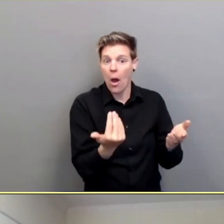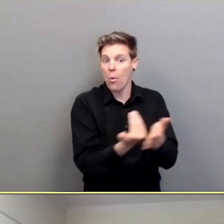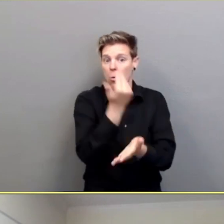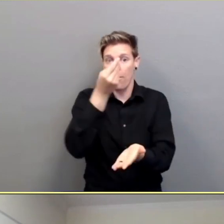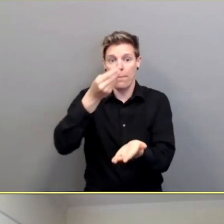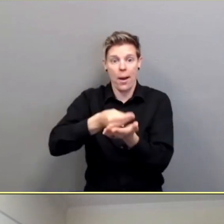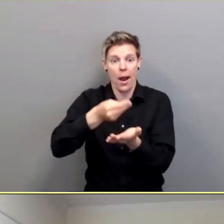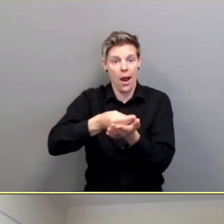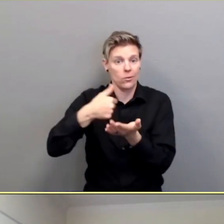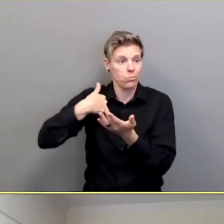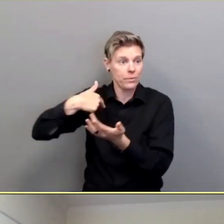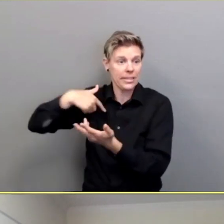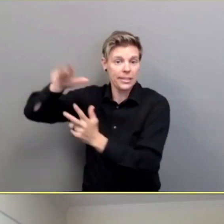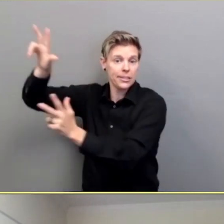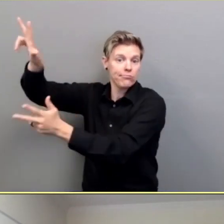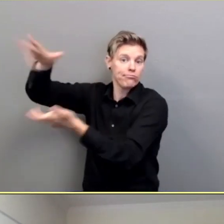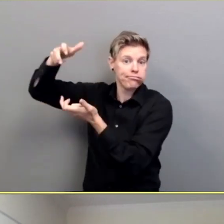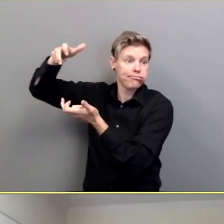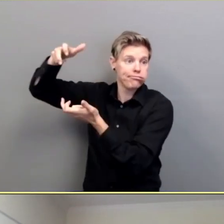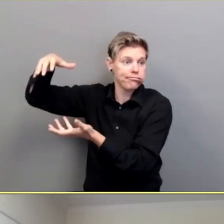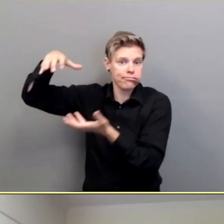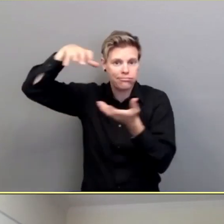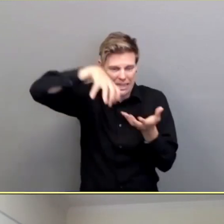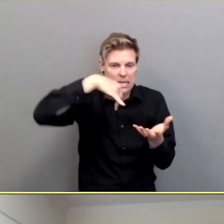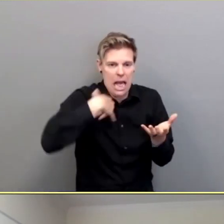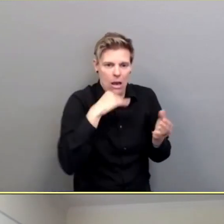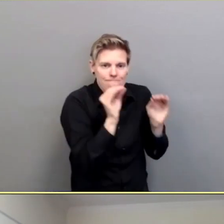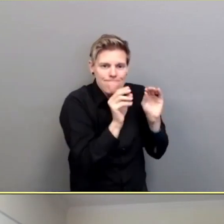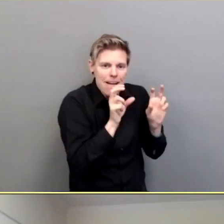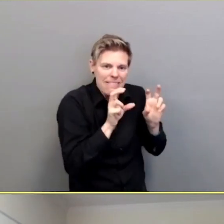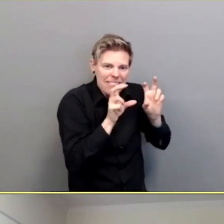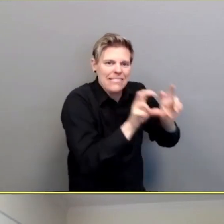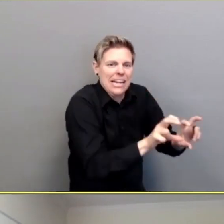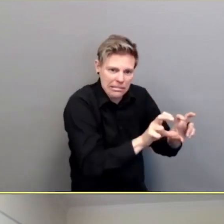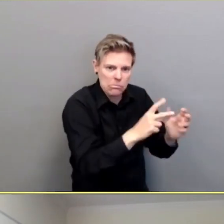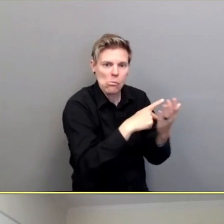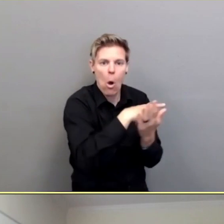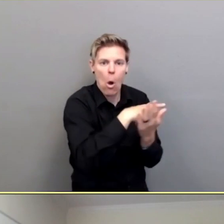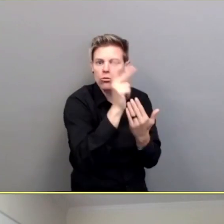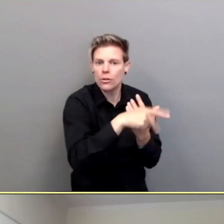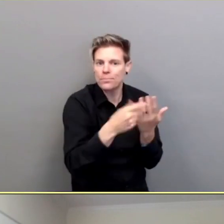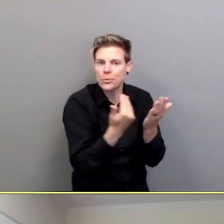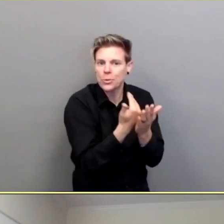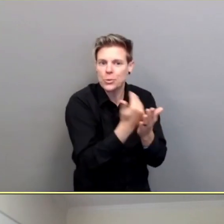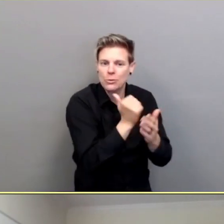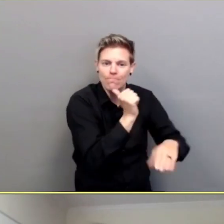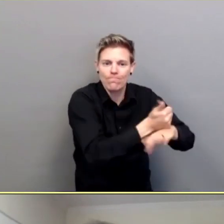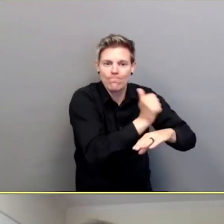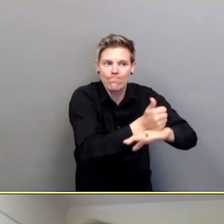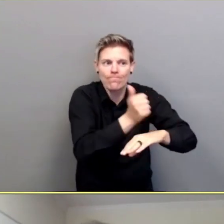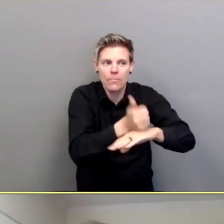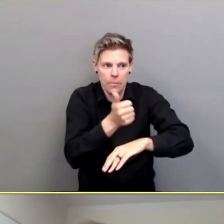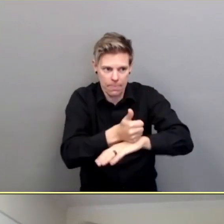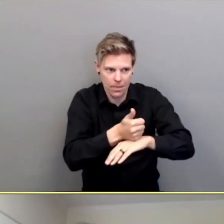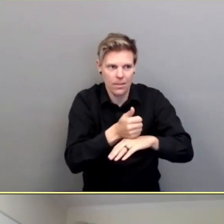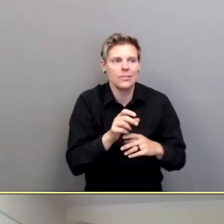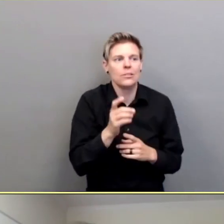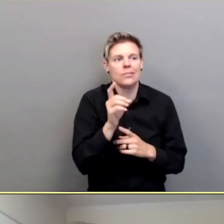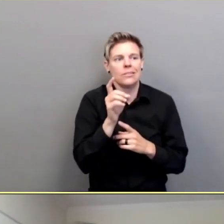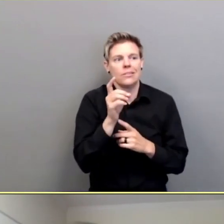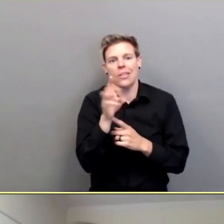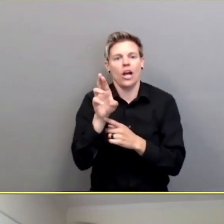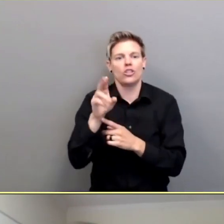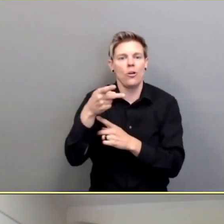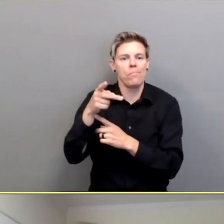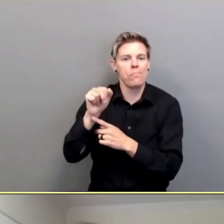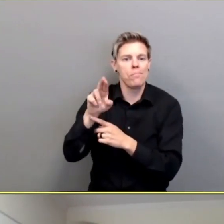Dr. Petahone will have some updates on that. Yeah, I think we can give like a better update